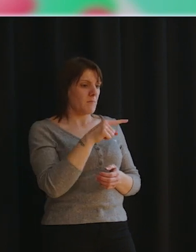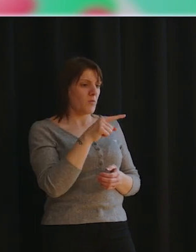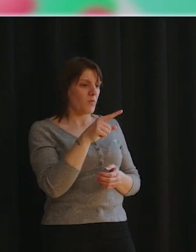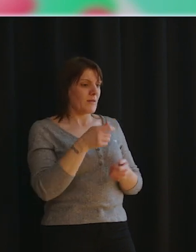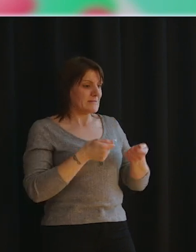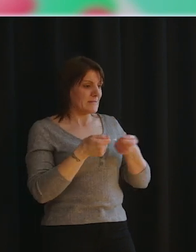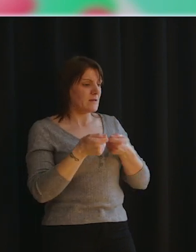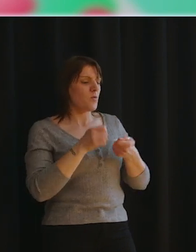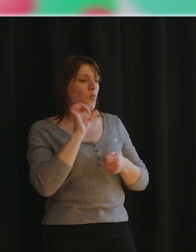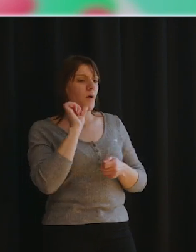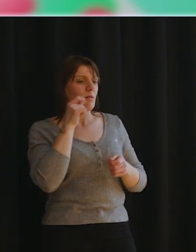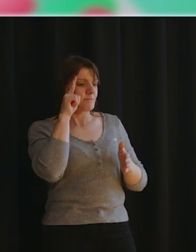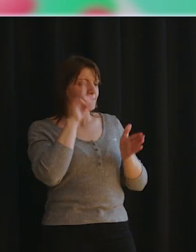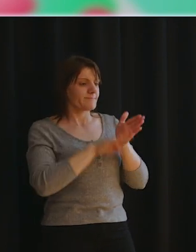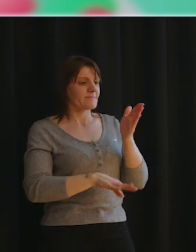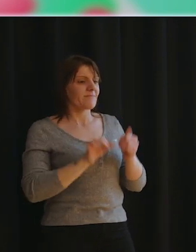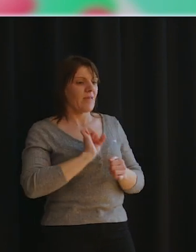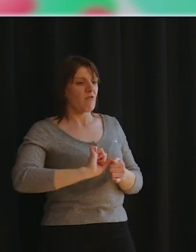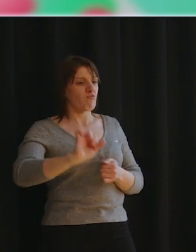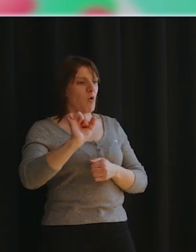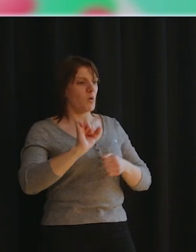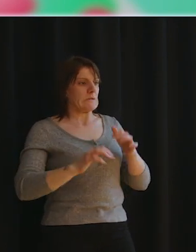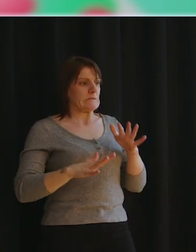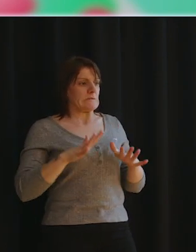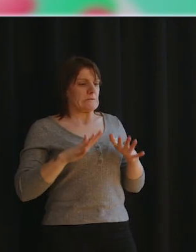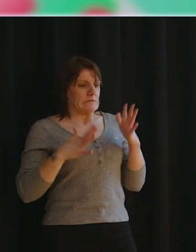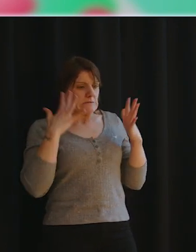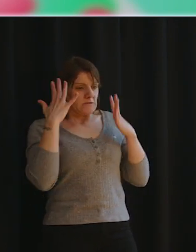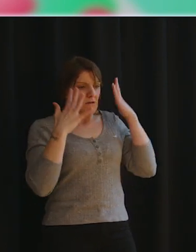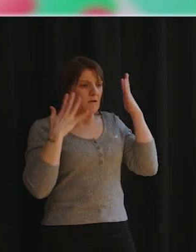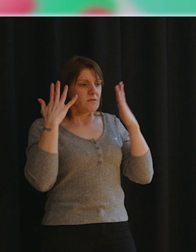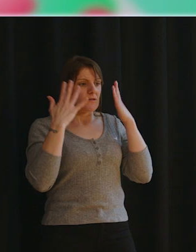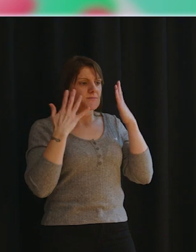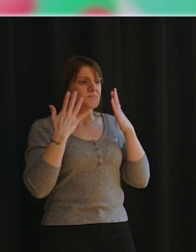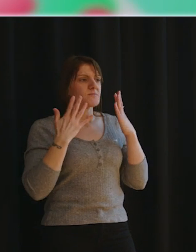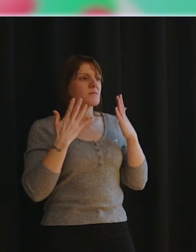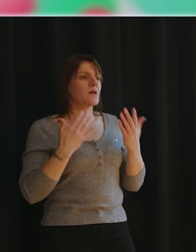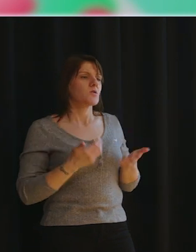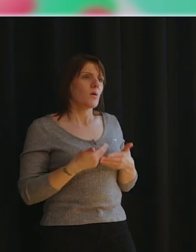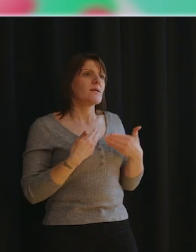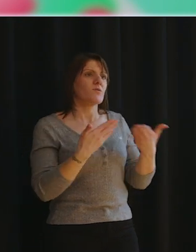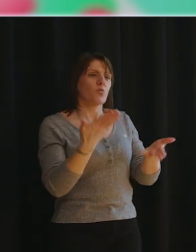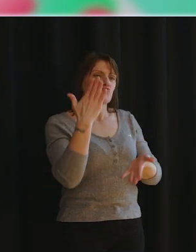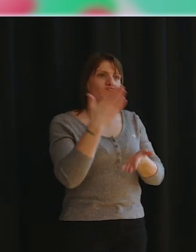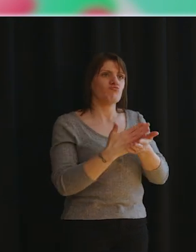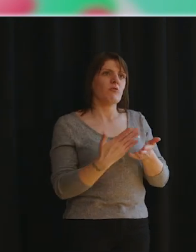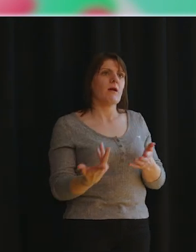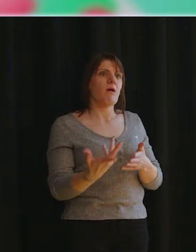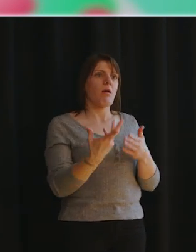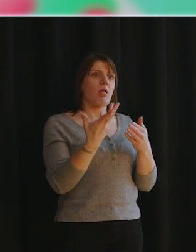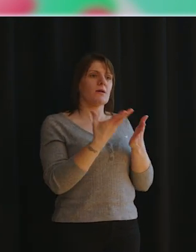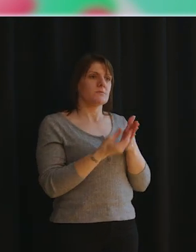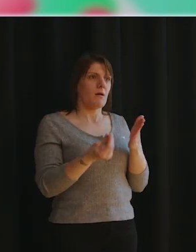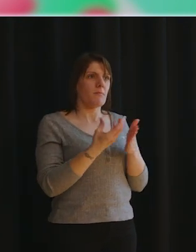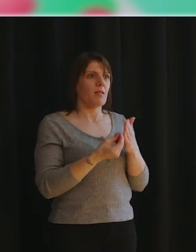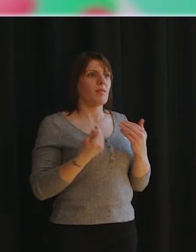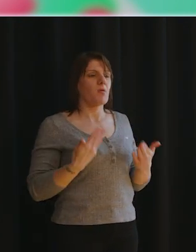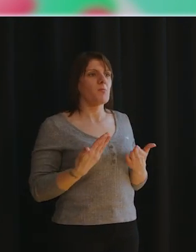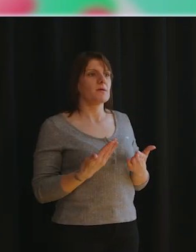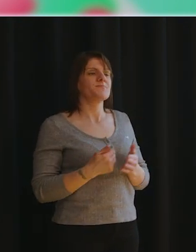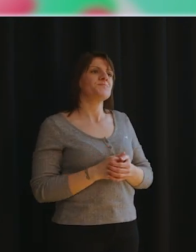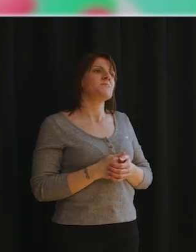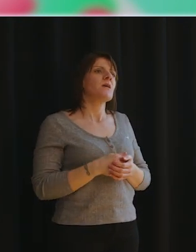anxiety. So I'll give a very, very real and very, very current example. I'm experiencing a lot of anxiety